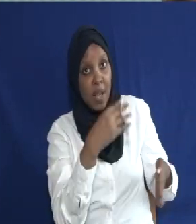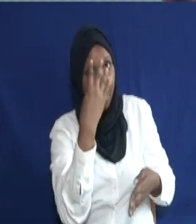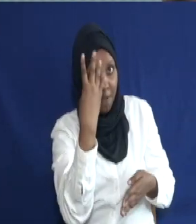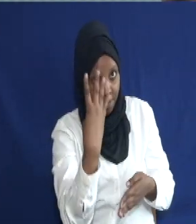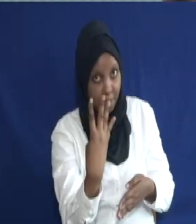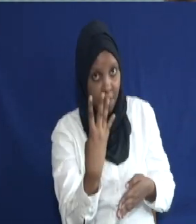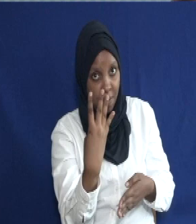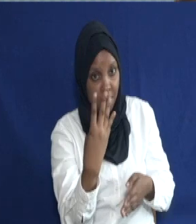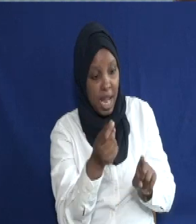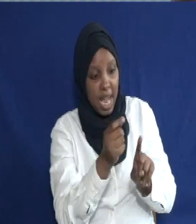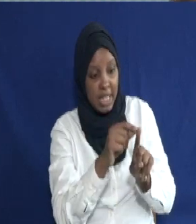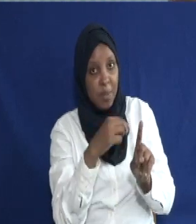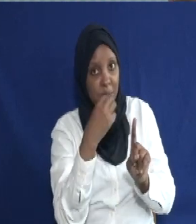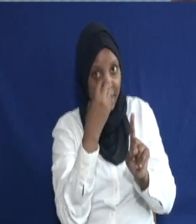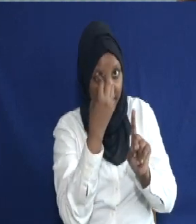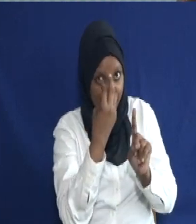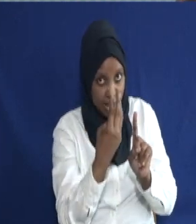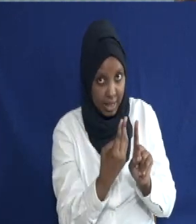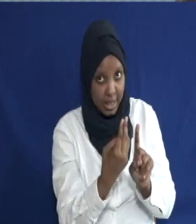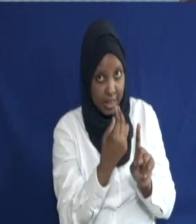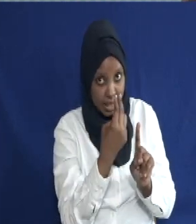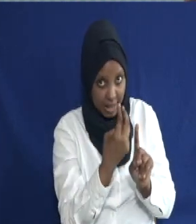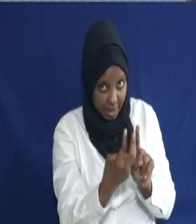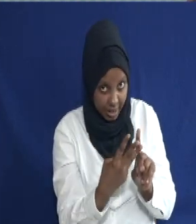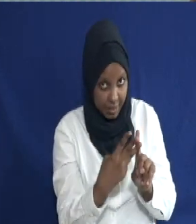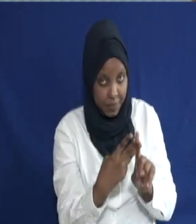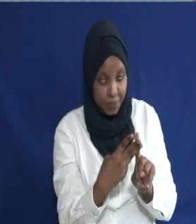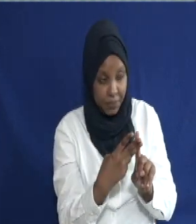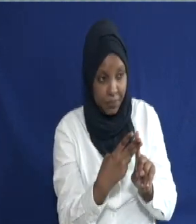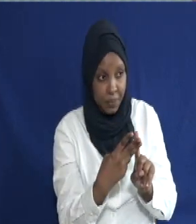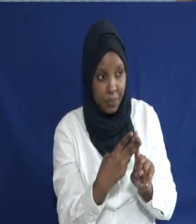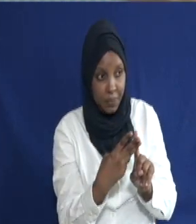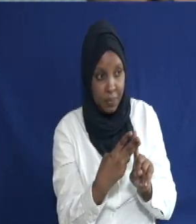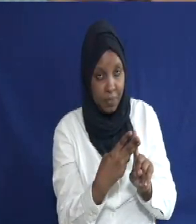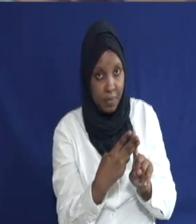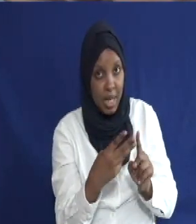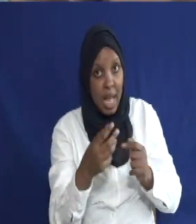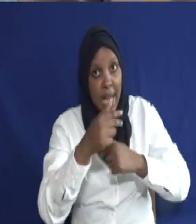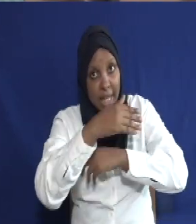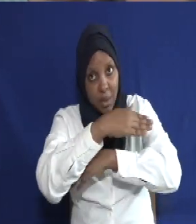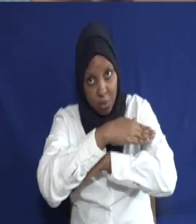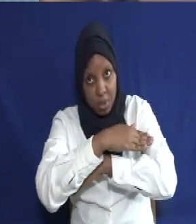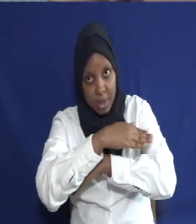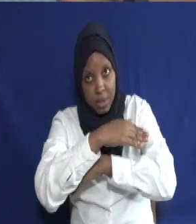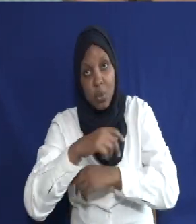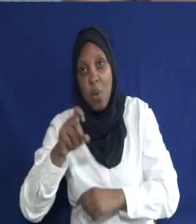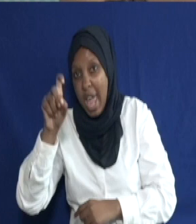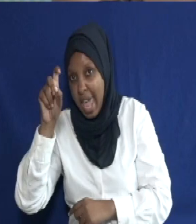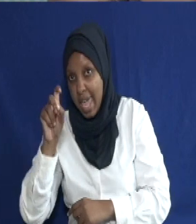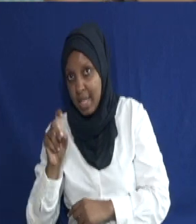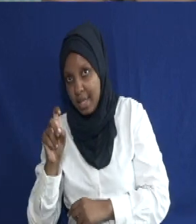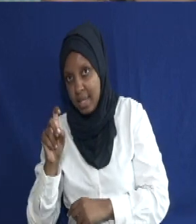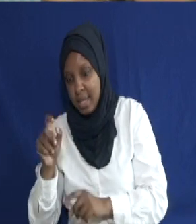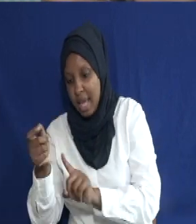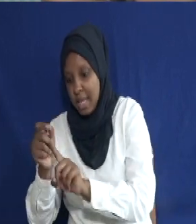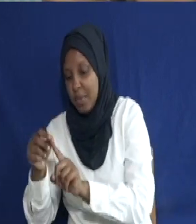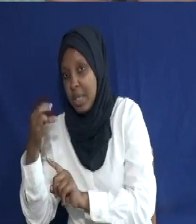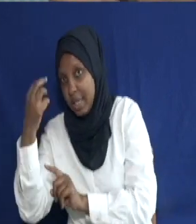exponent 3 or 4 cubed is equal to x cubed. 4 cubed is equal to x